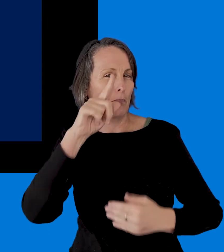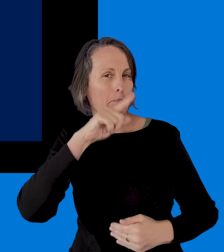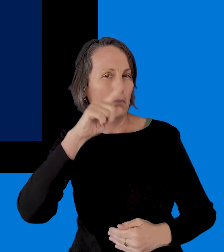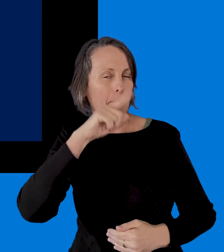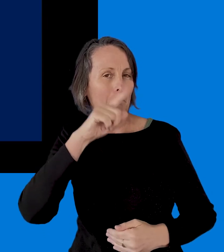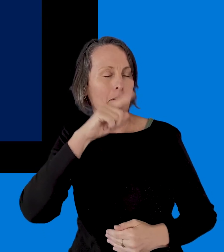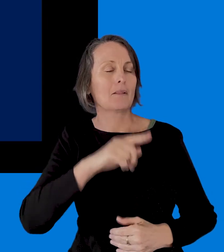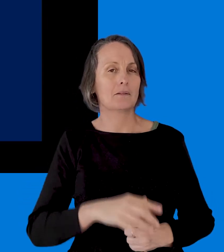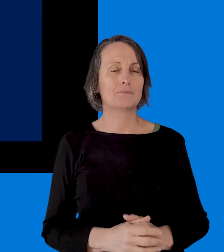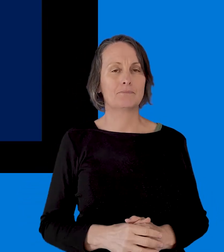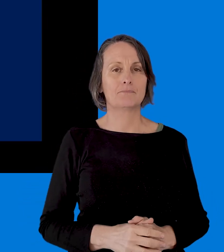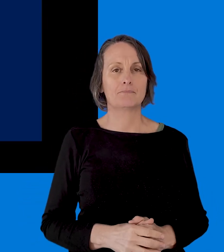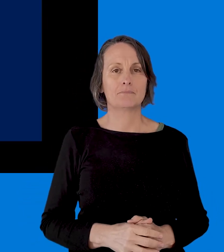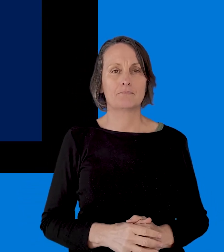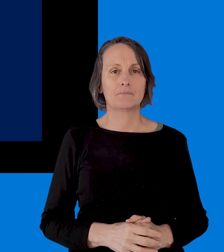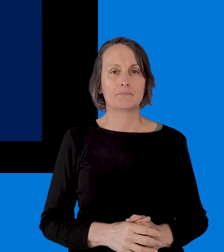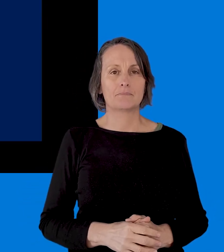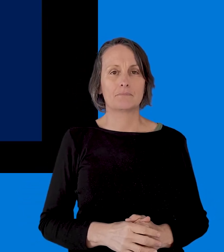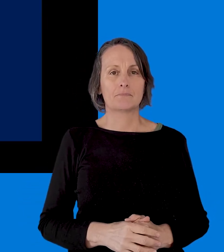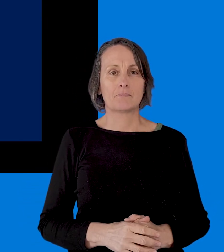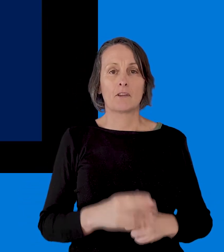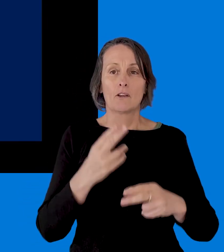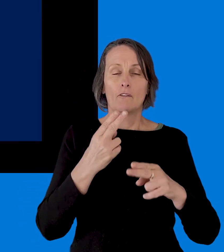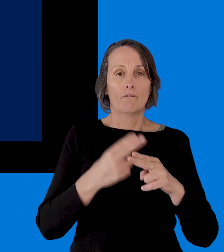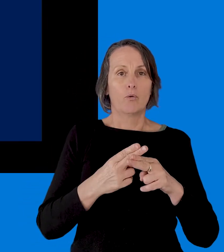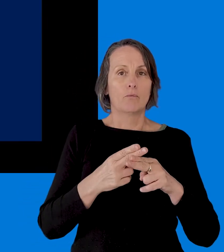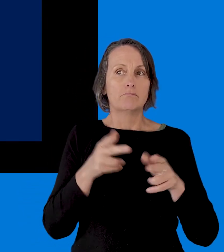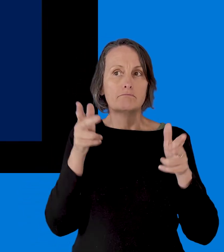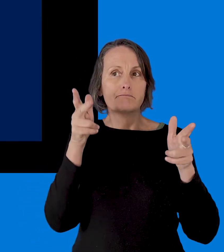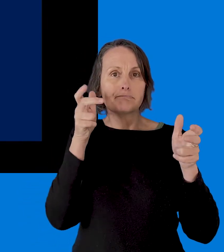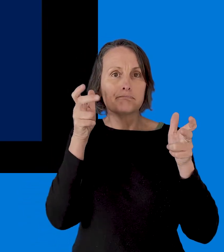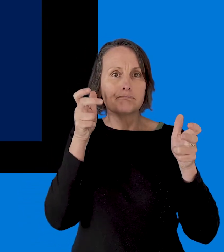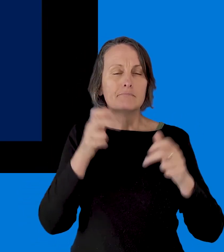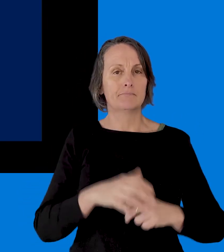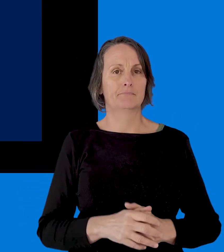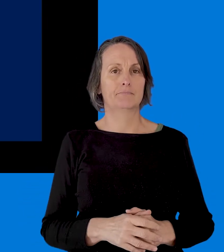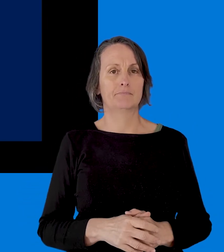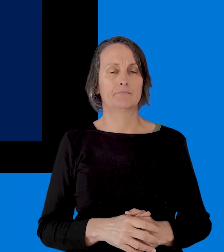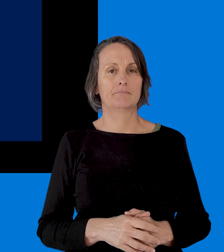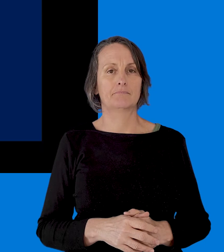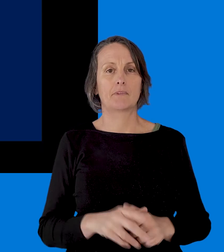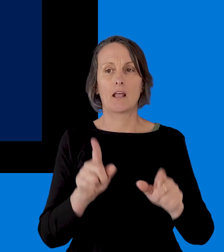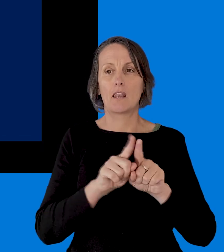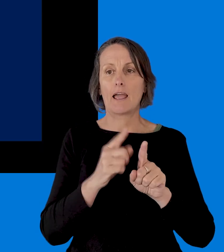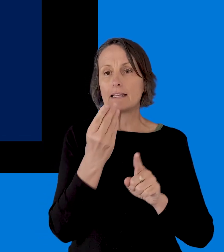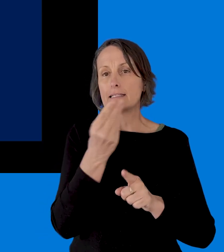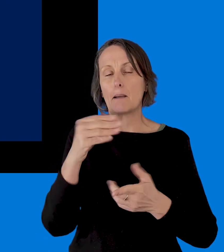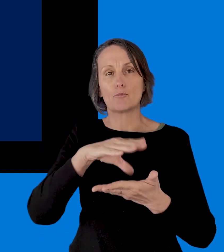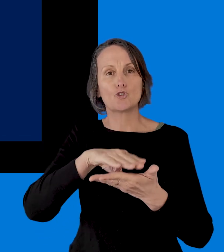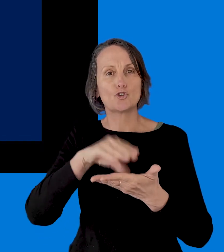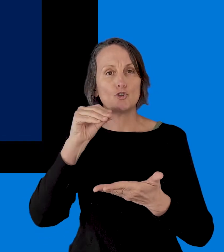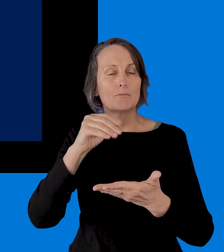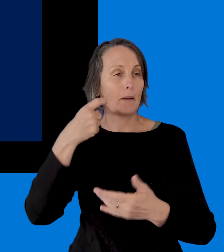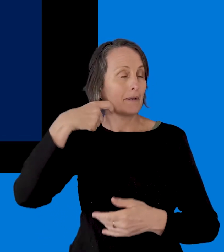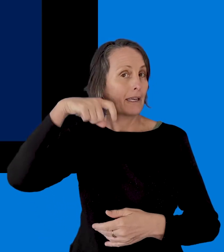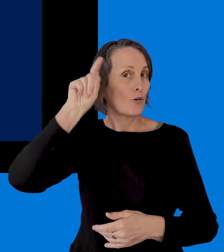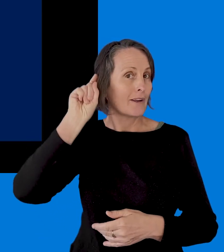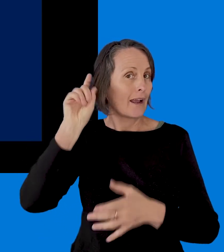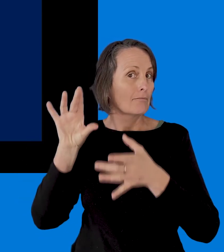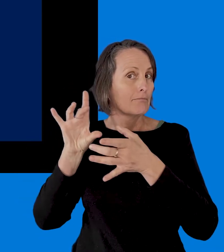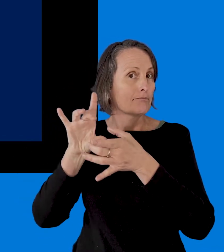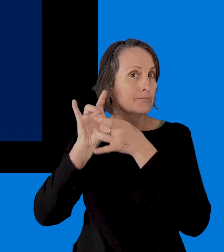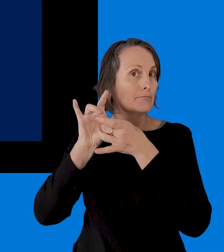for transmitting audio. So like students can have attachments to their hearing aids or their cochlear implants that will